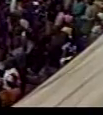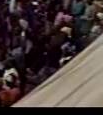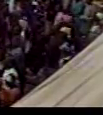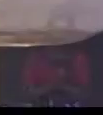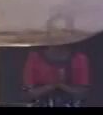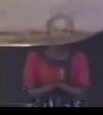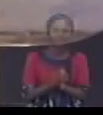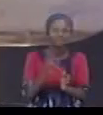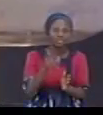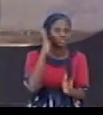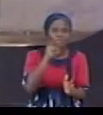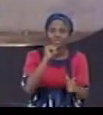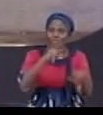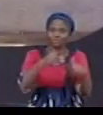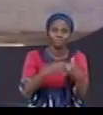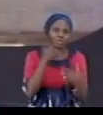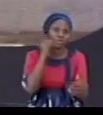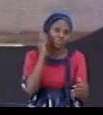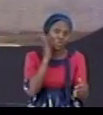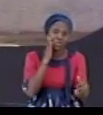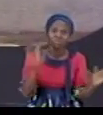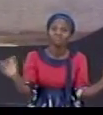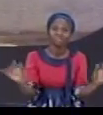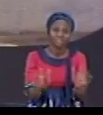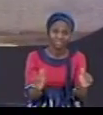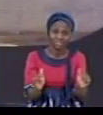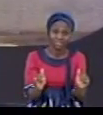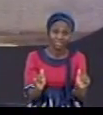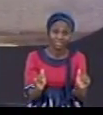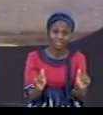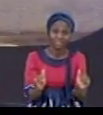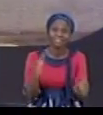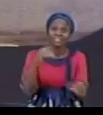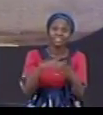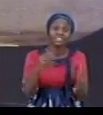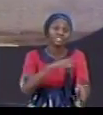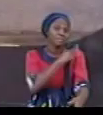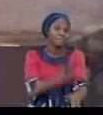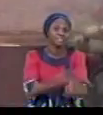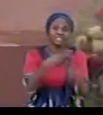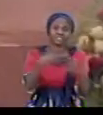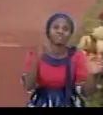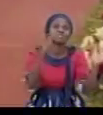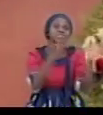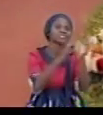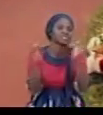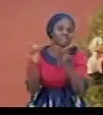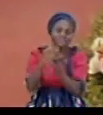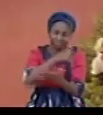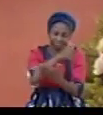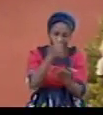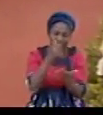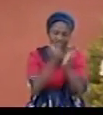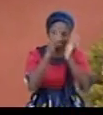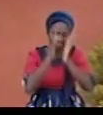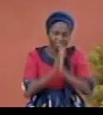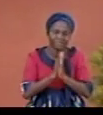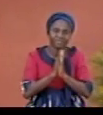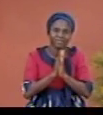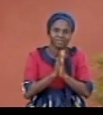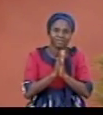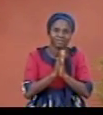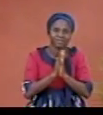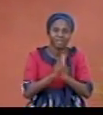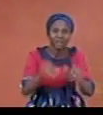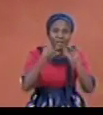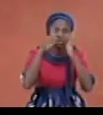will not go back home the same in the mighty name of Jesus. Amen.